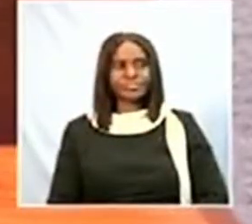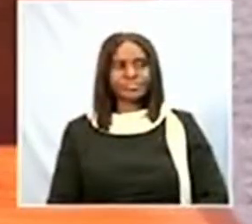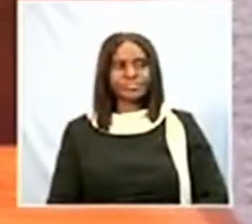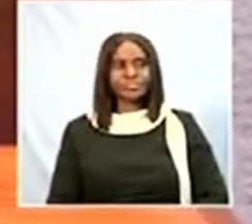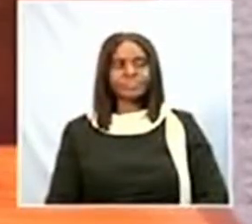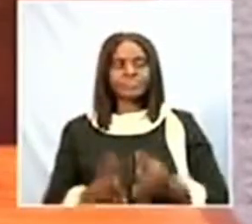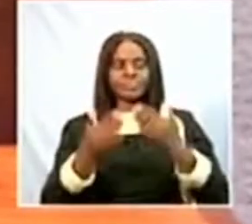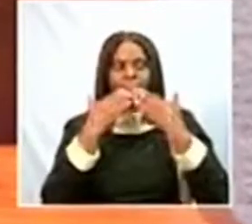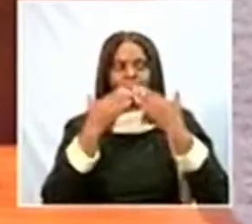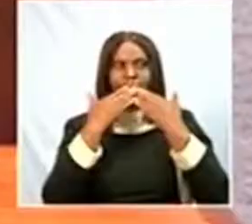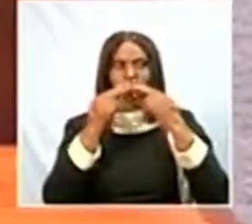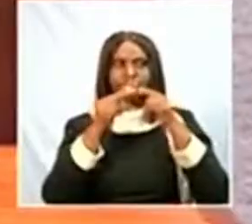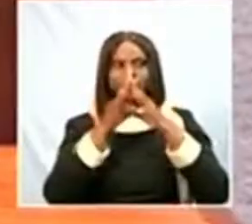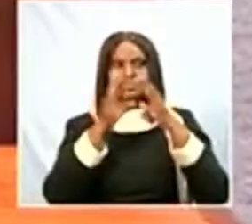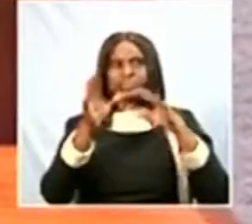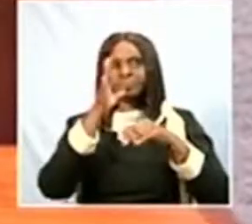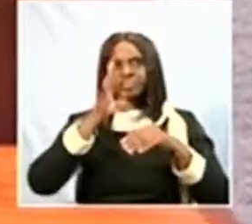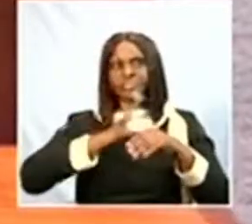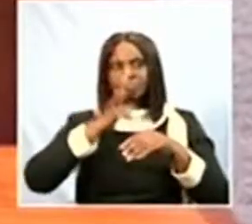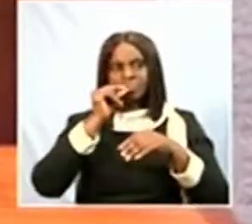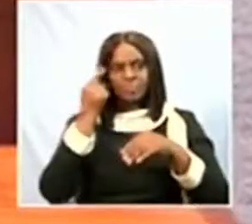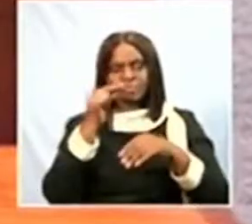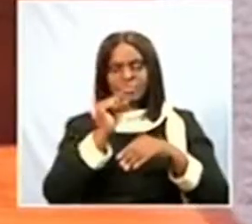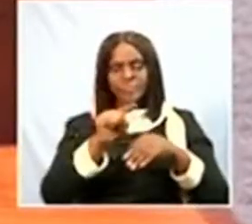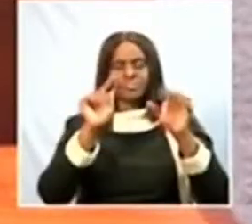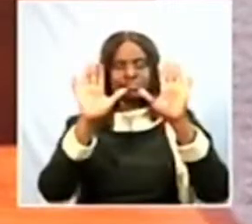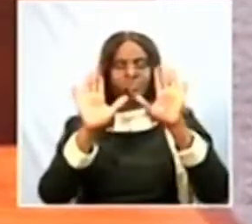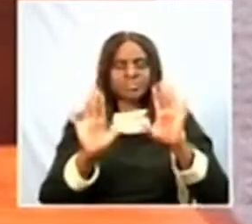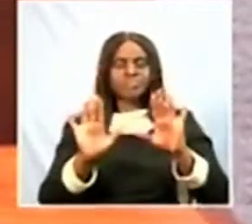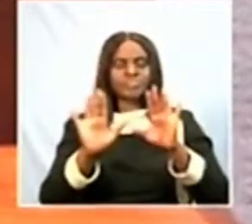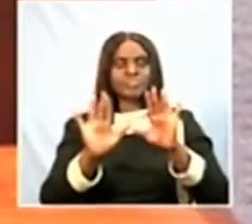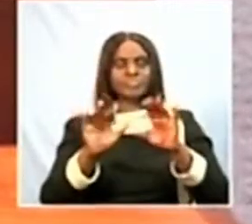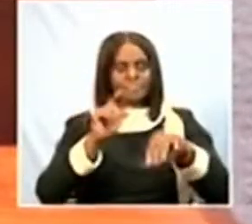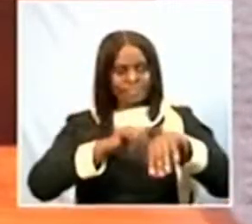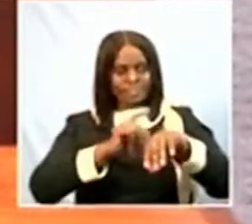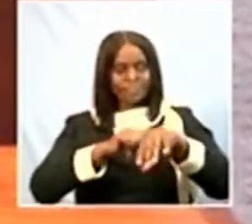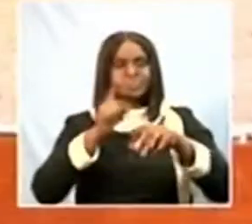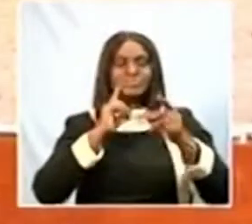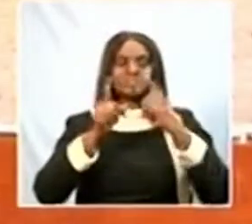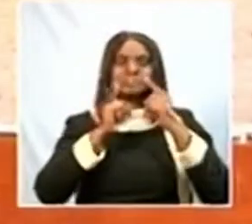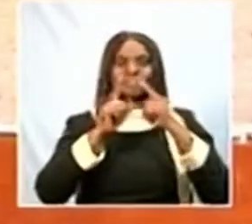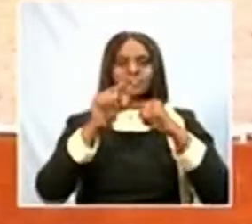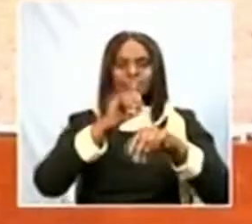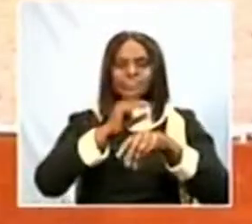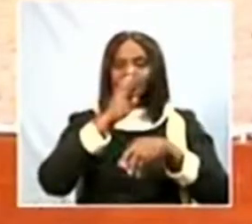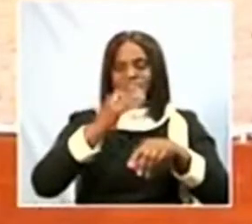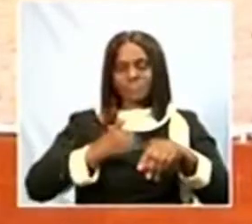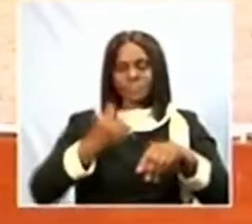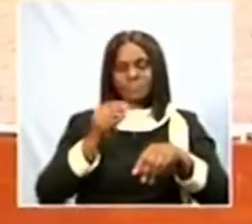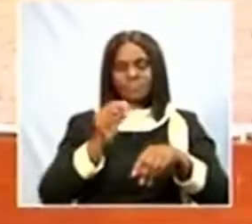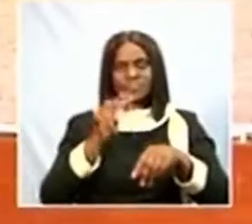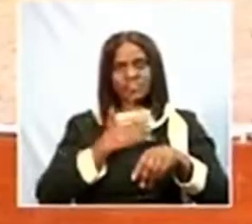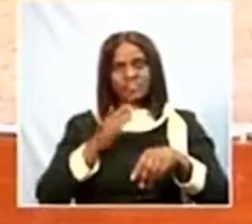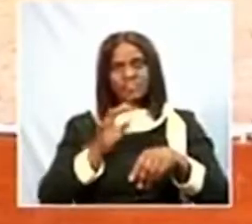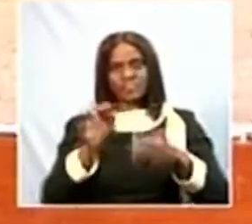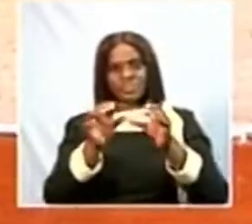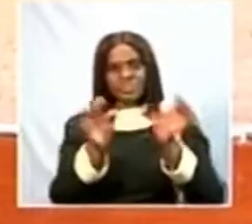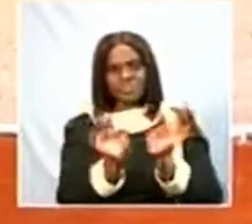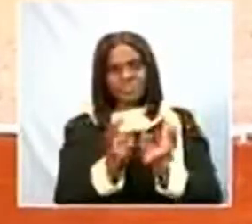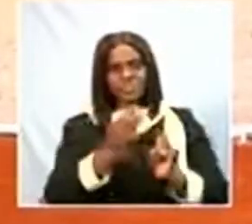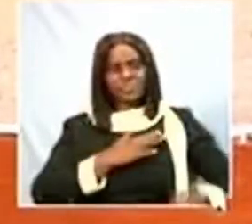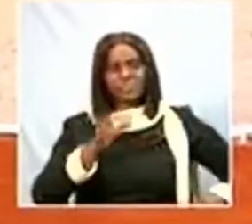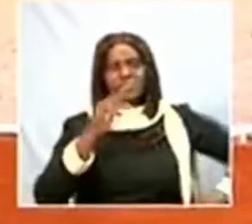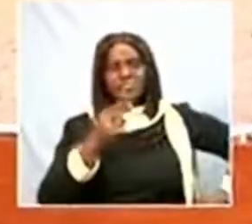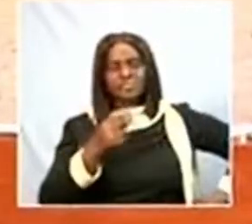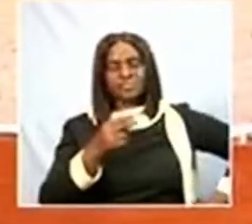Thank you very much, Madam Speaker, for this wonderful privilege to speak on behalf of my constituency. My name is Daka Innocent from Matero